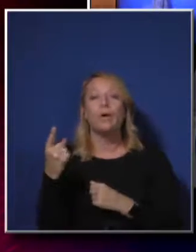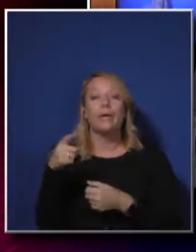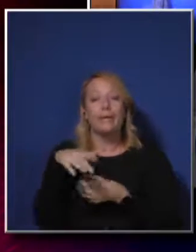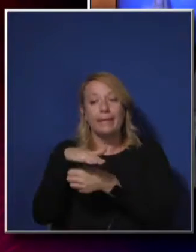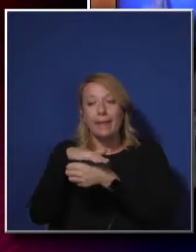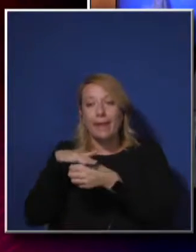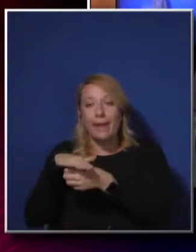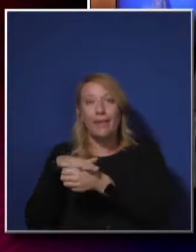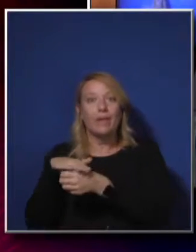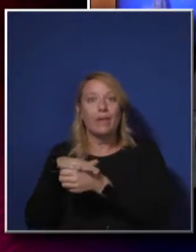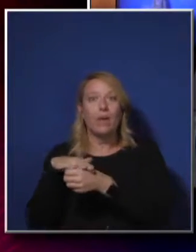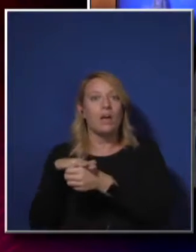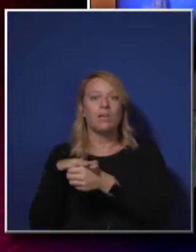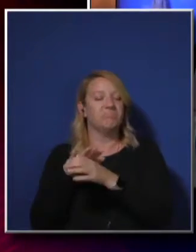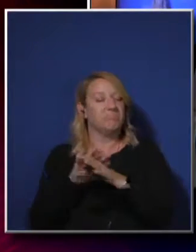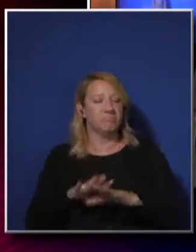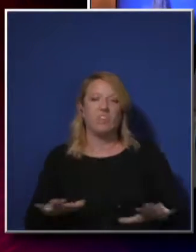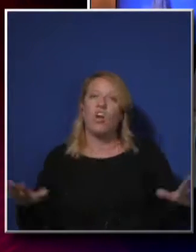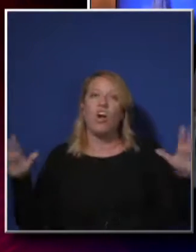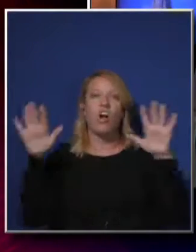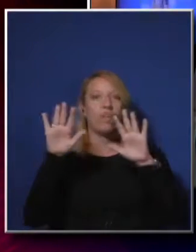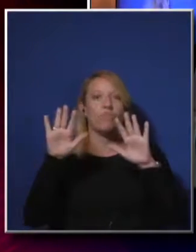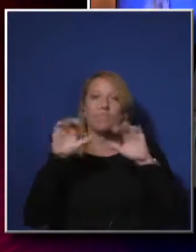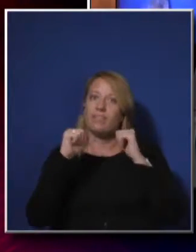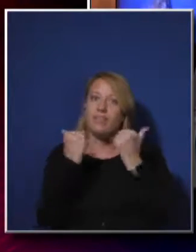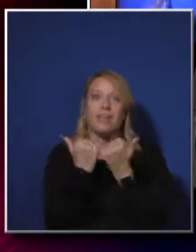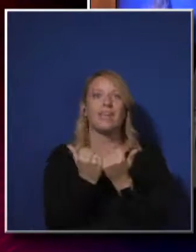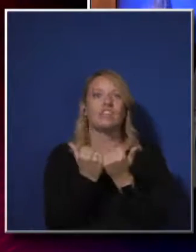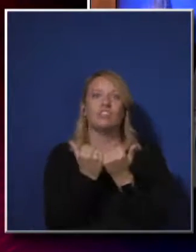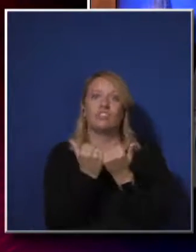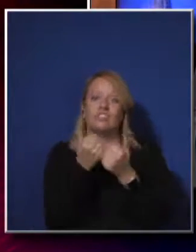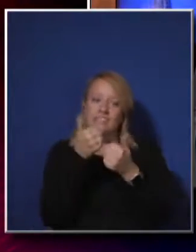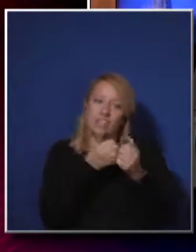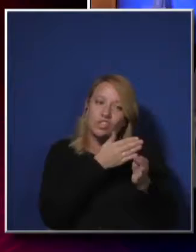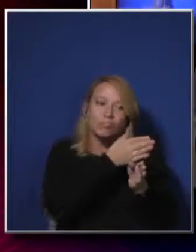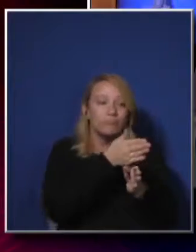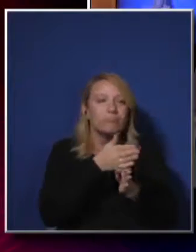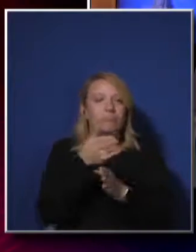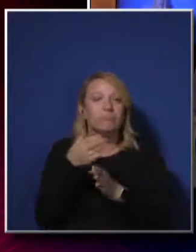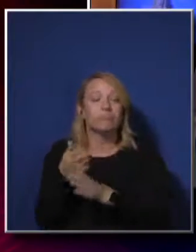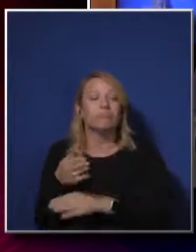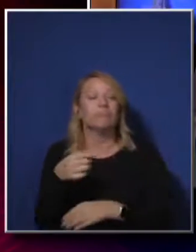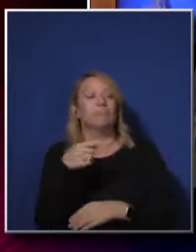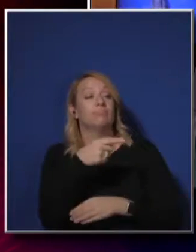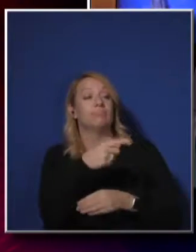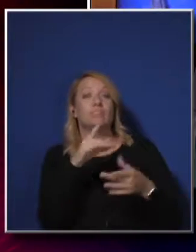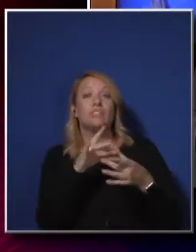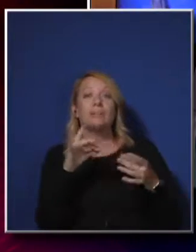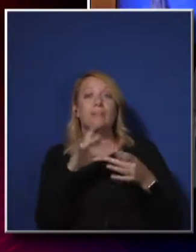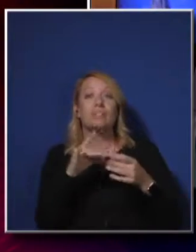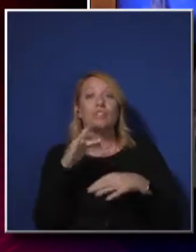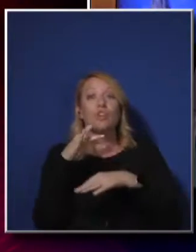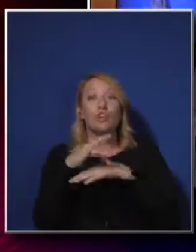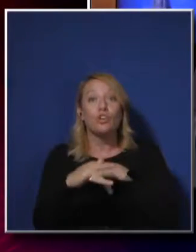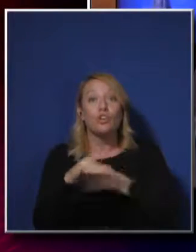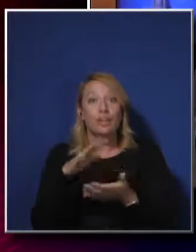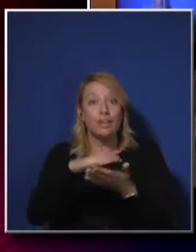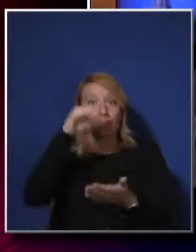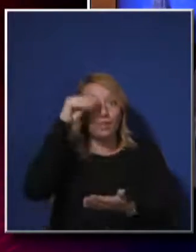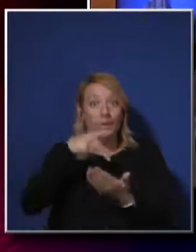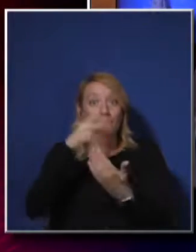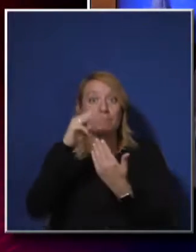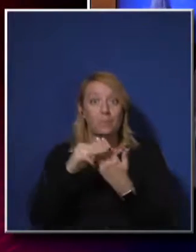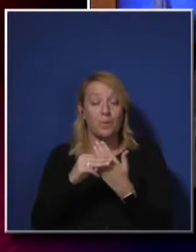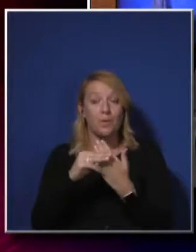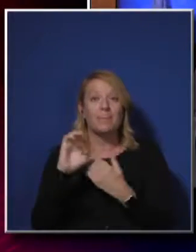we're doing it across the agency. As she mentioned, the early learning program, we are now